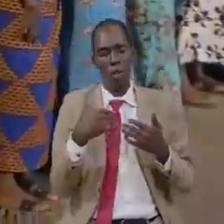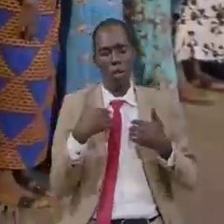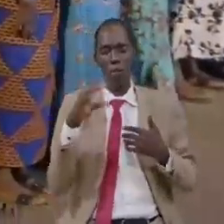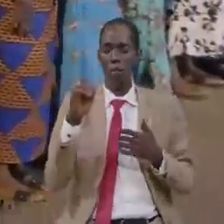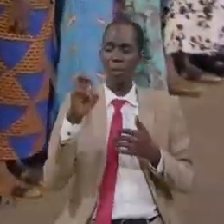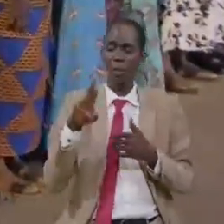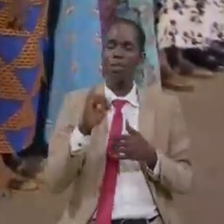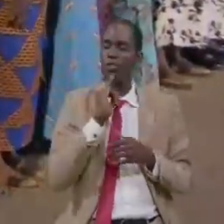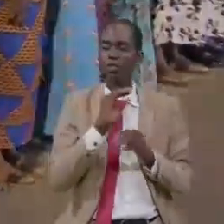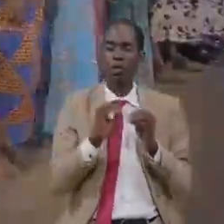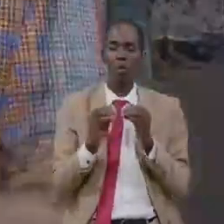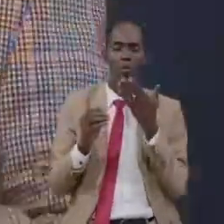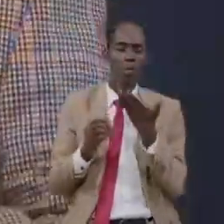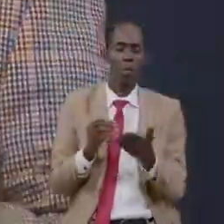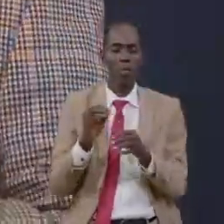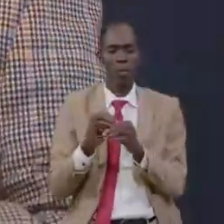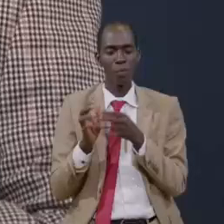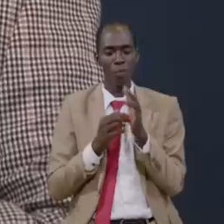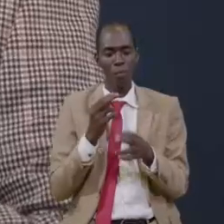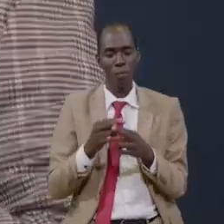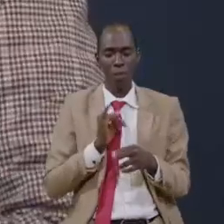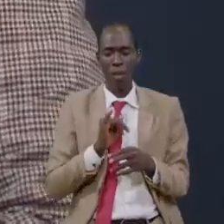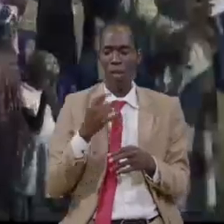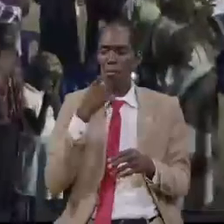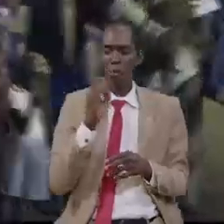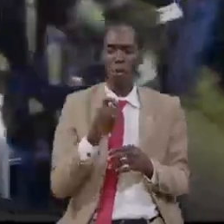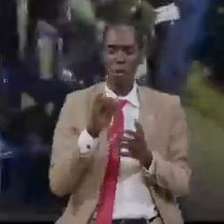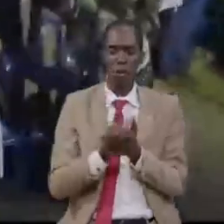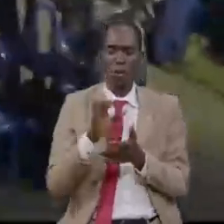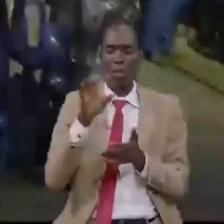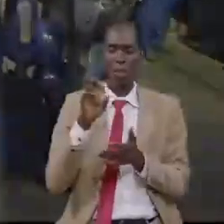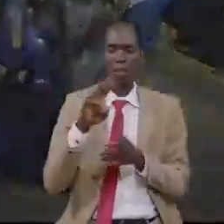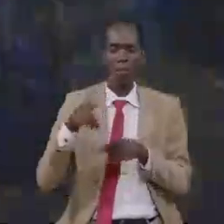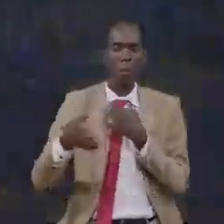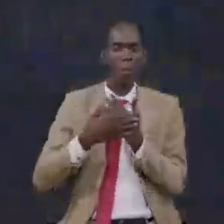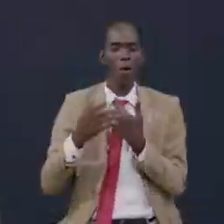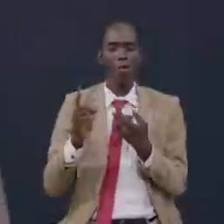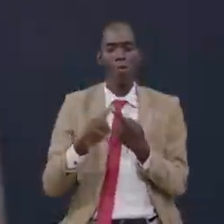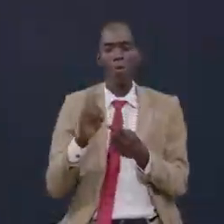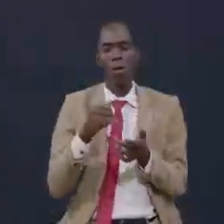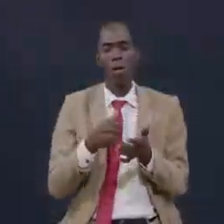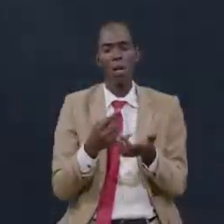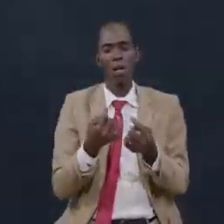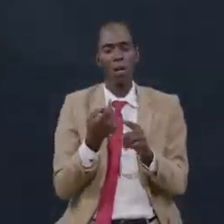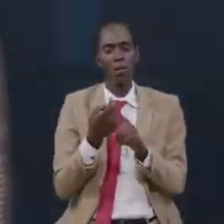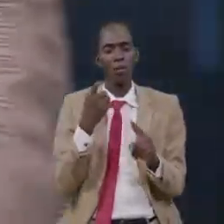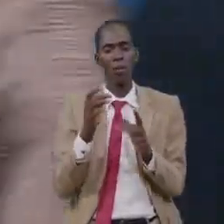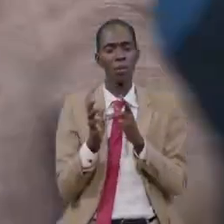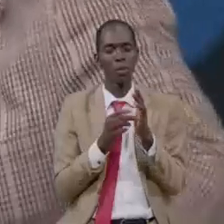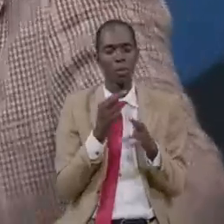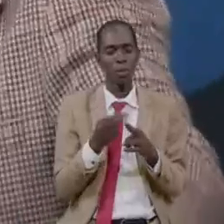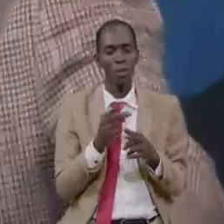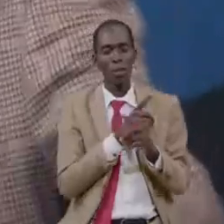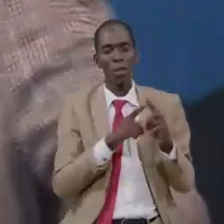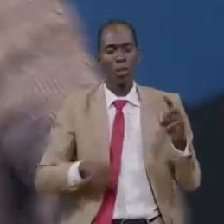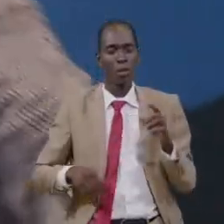that cancer will go back to where it came from. Yeah. Lord Jesus went about doing good and healing all that were